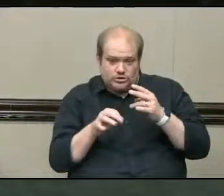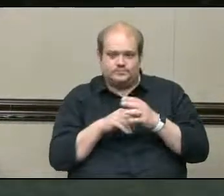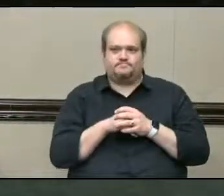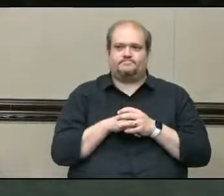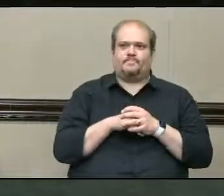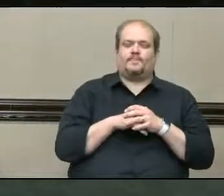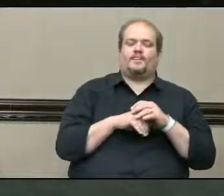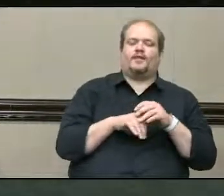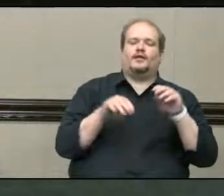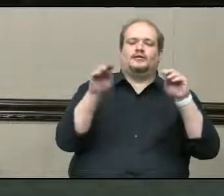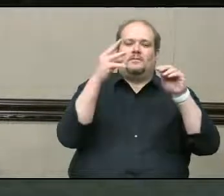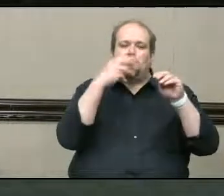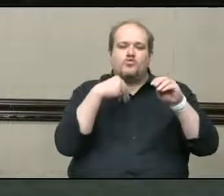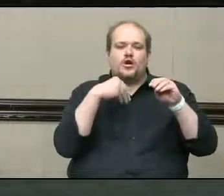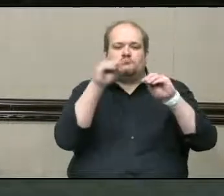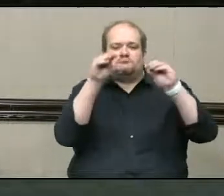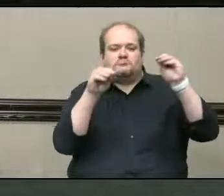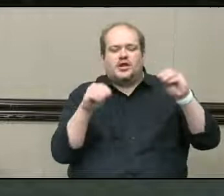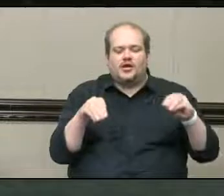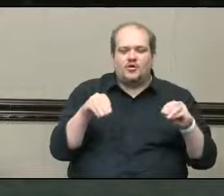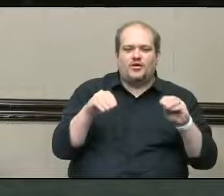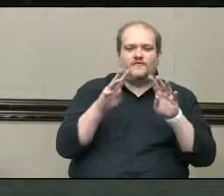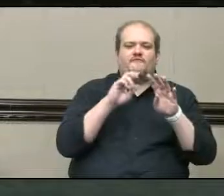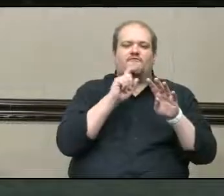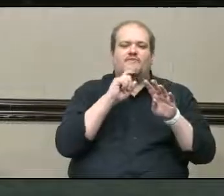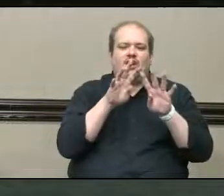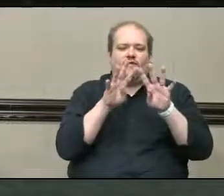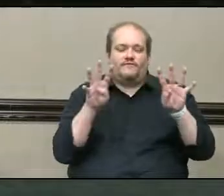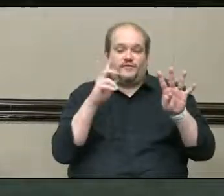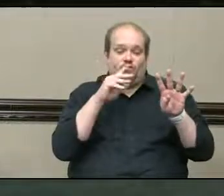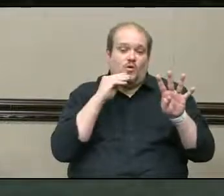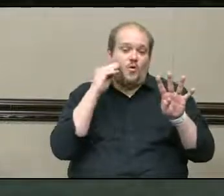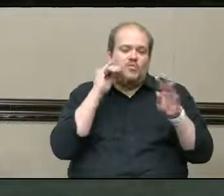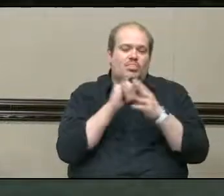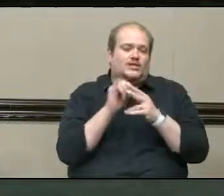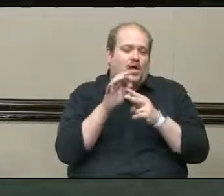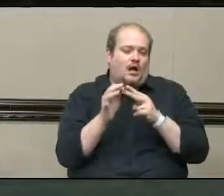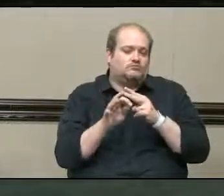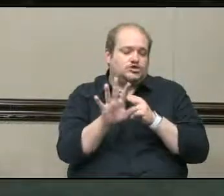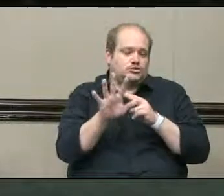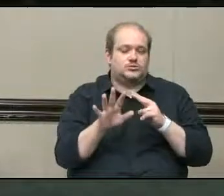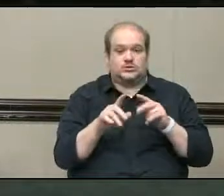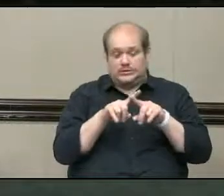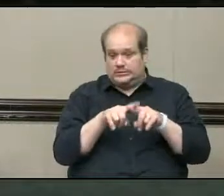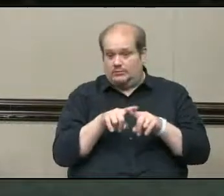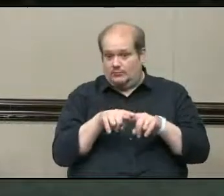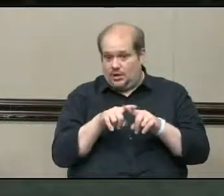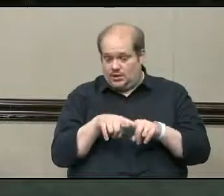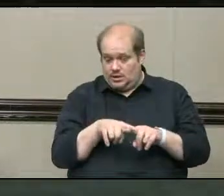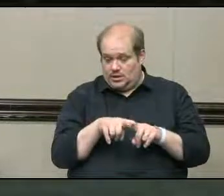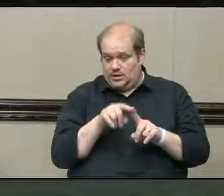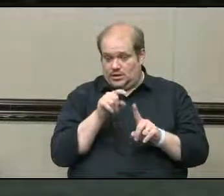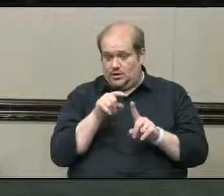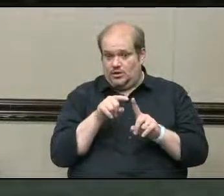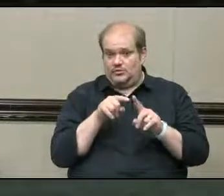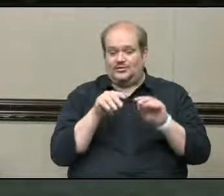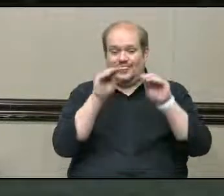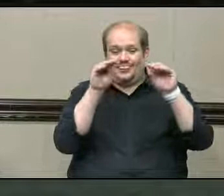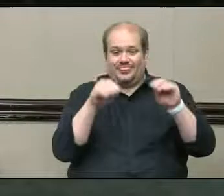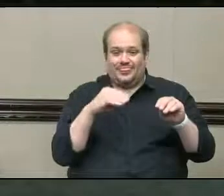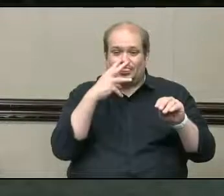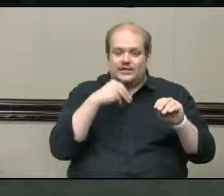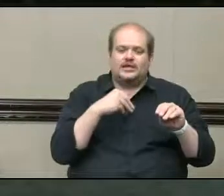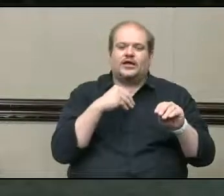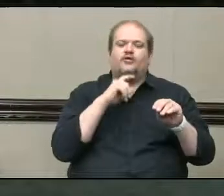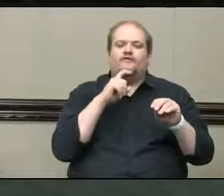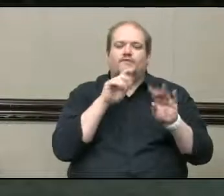Decorative metal fencing, especially for residential, is an option. And depending on where the decorative metal